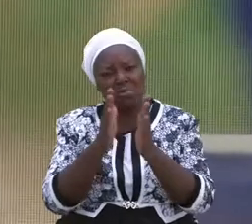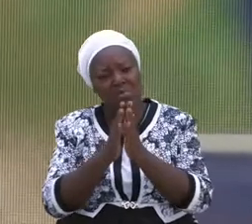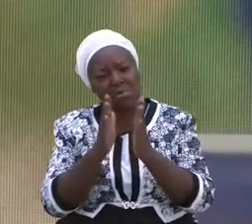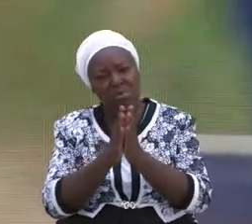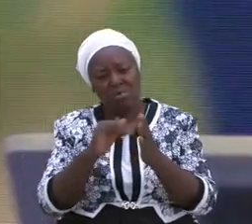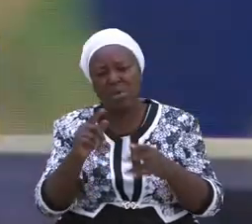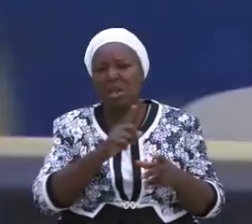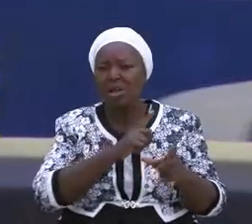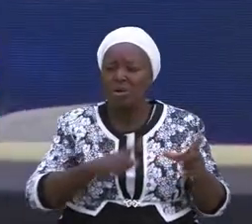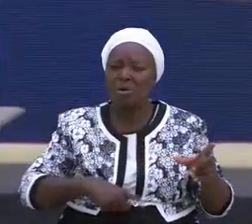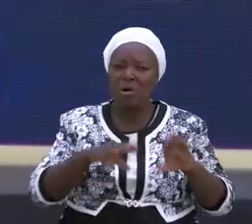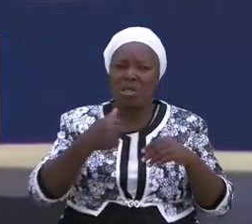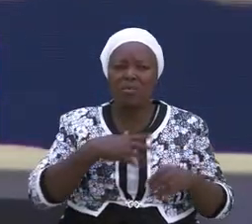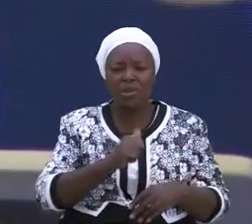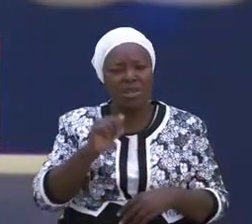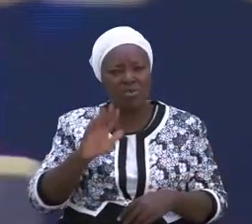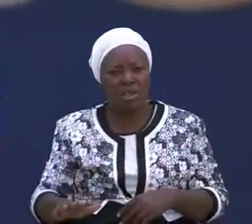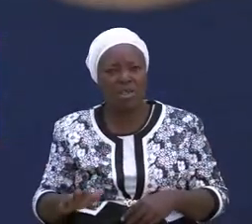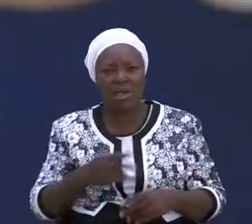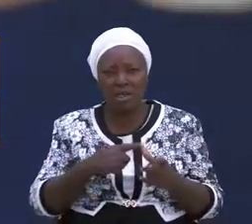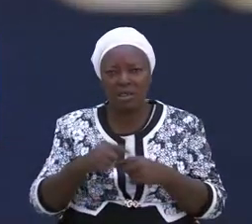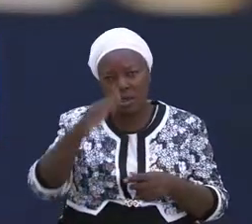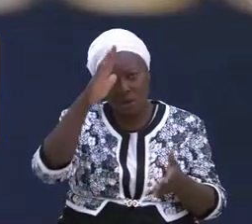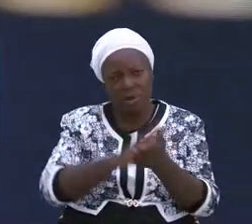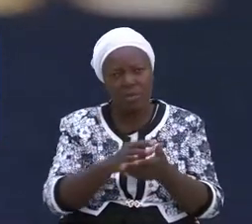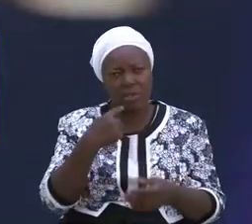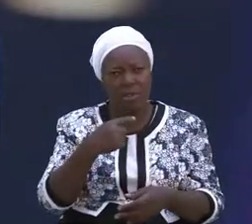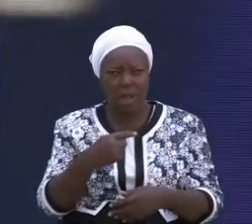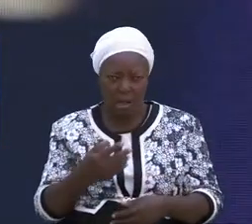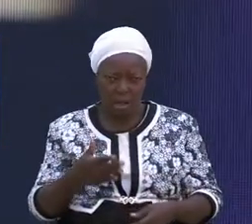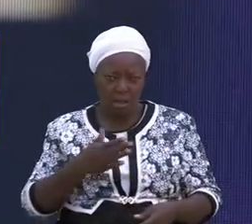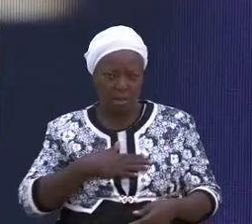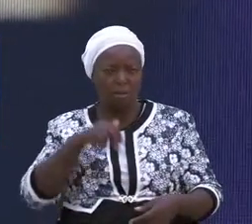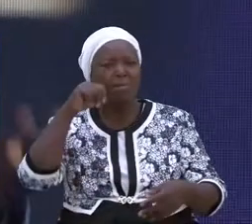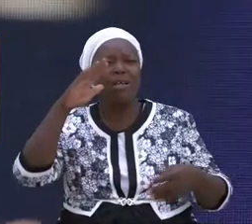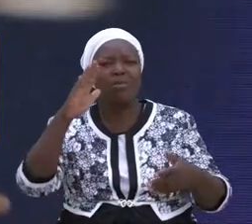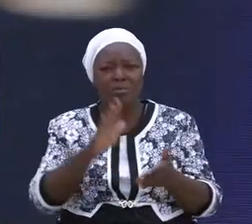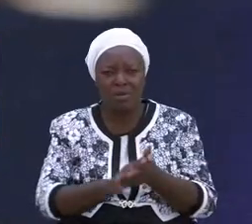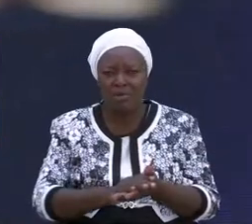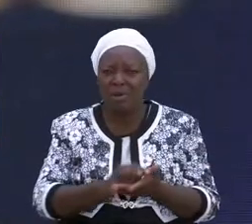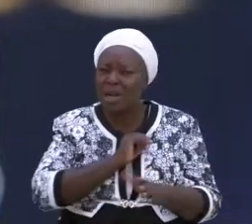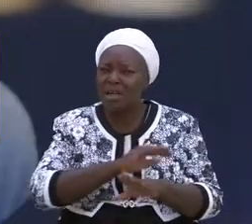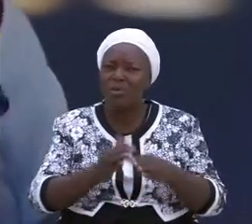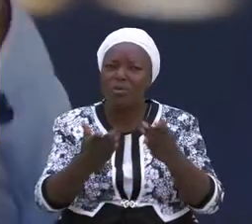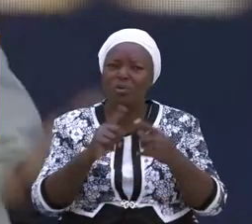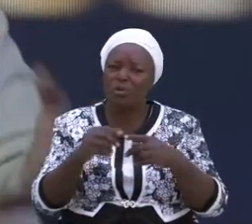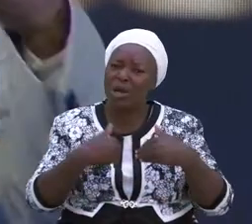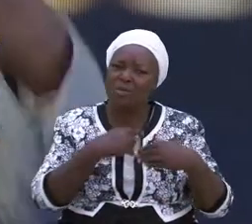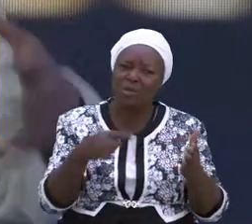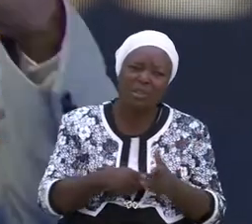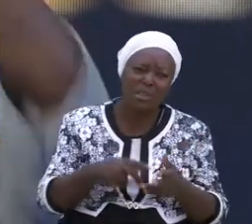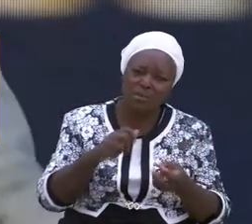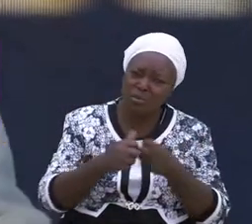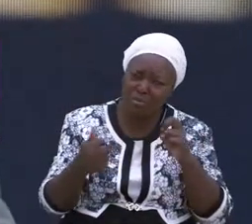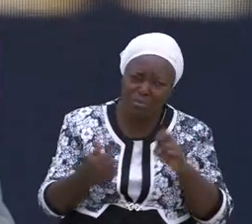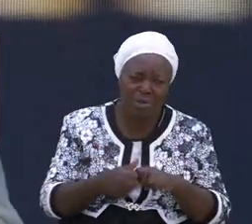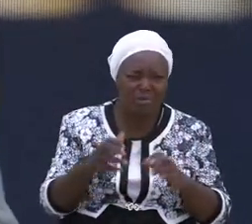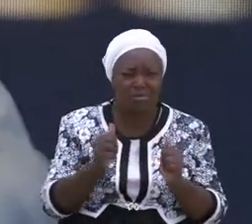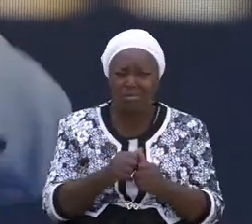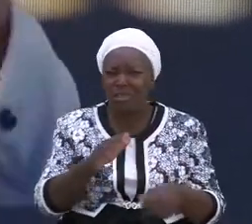a child. And the husband said, my wife, I don't want you to have mental problem. This, you know,